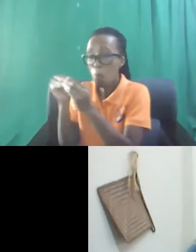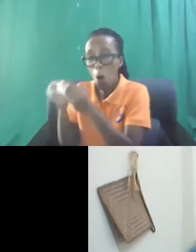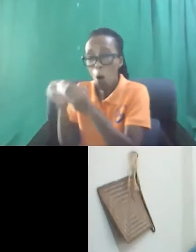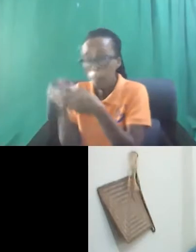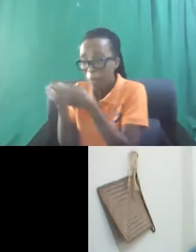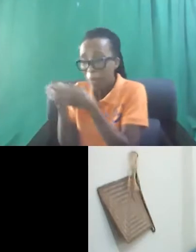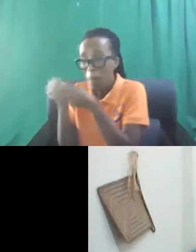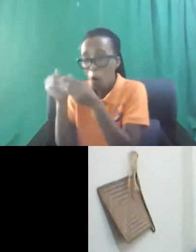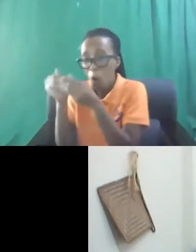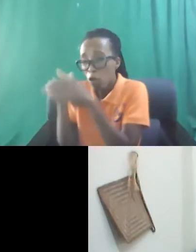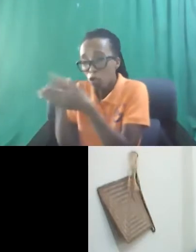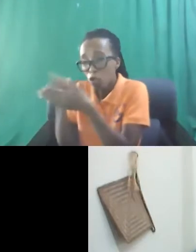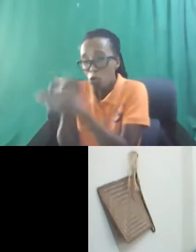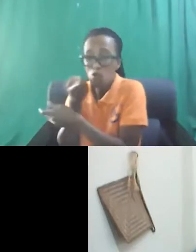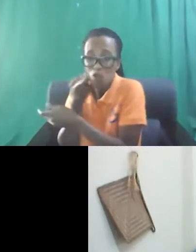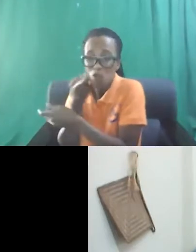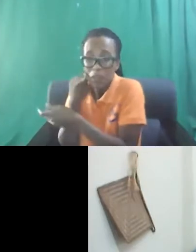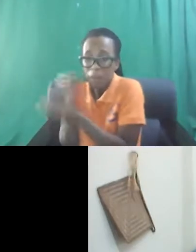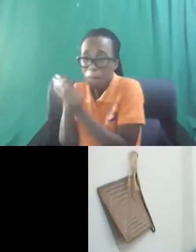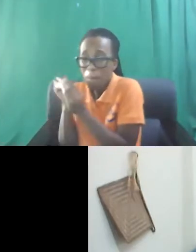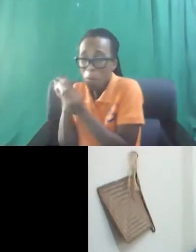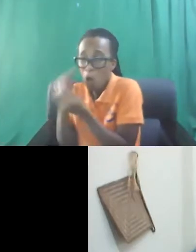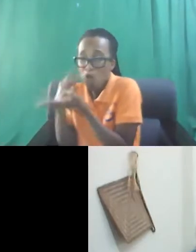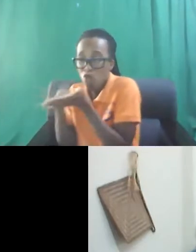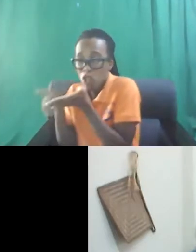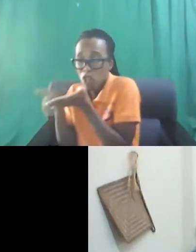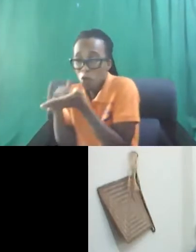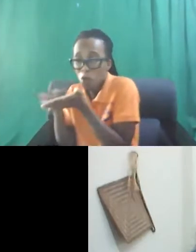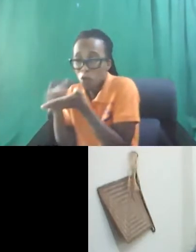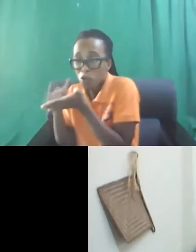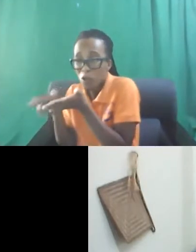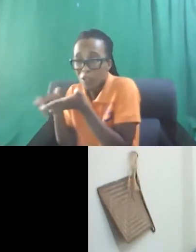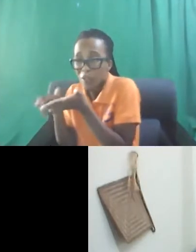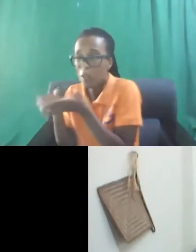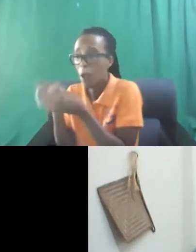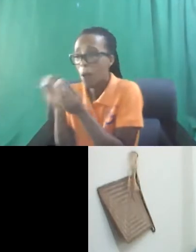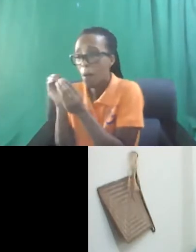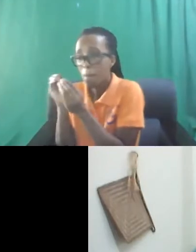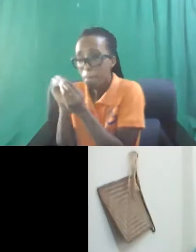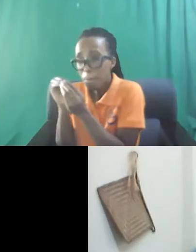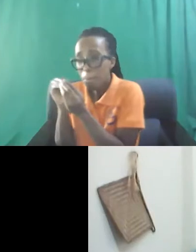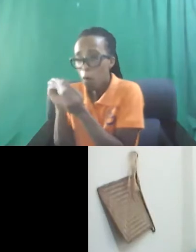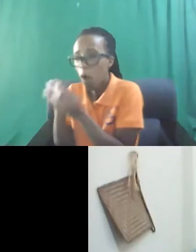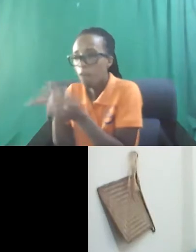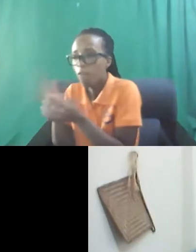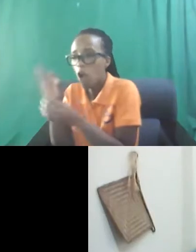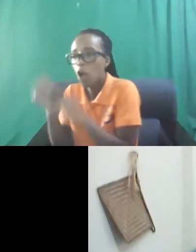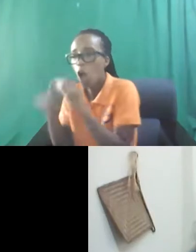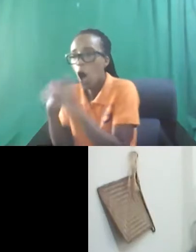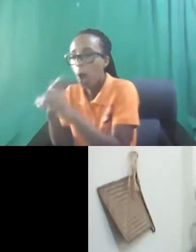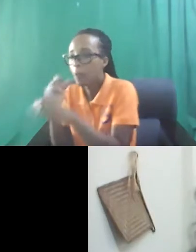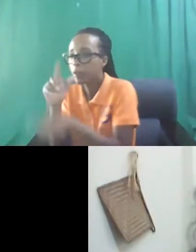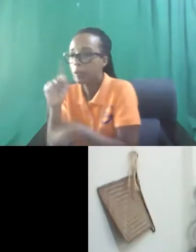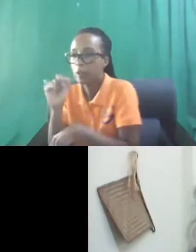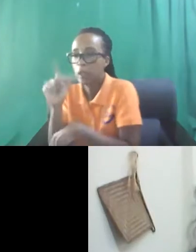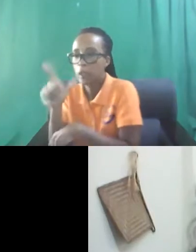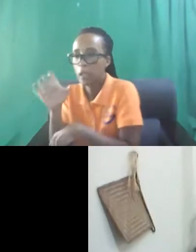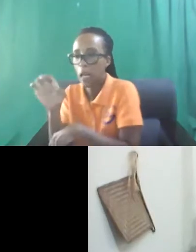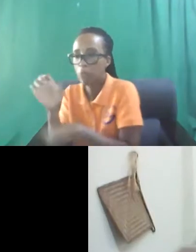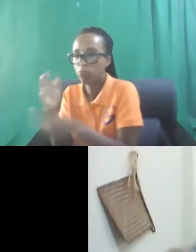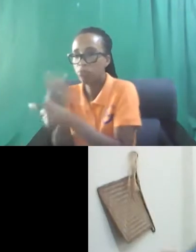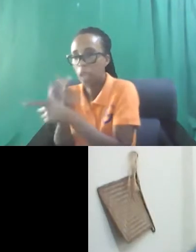past few years is when we've started getting more research about tactile sign languages as they're used by deafblind people all over the